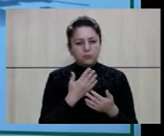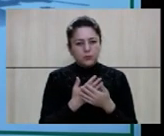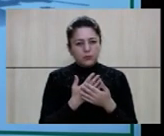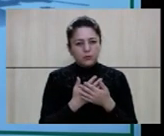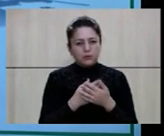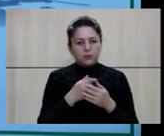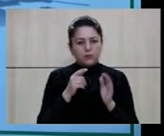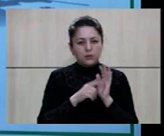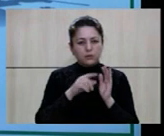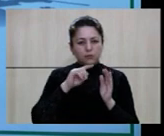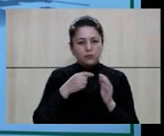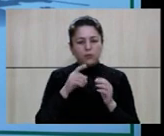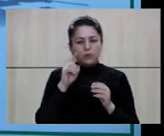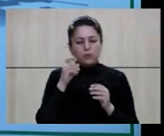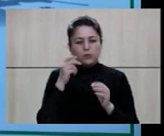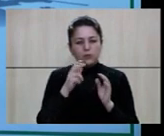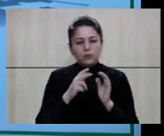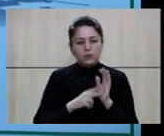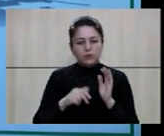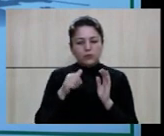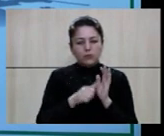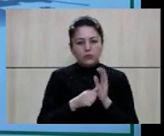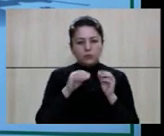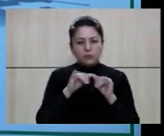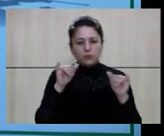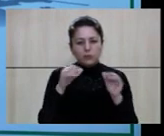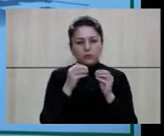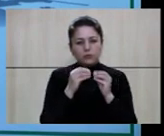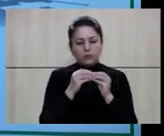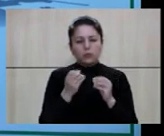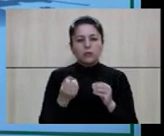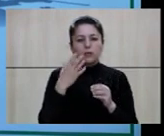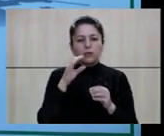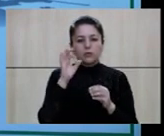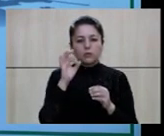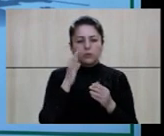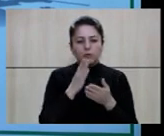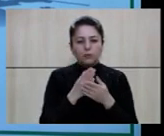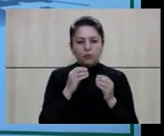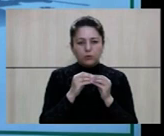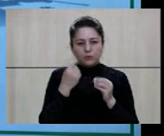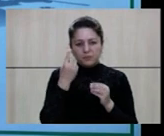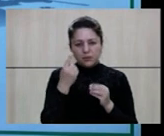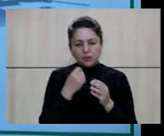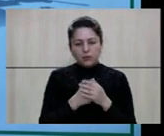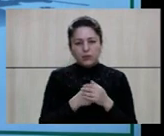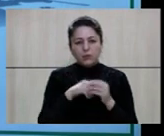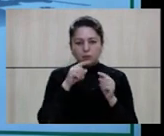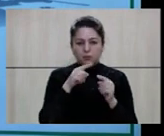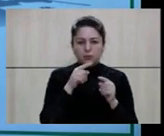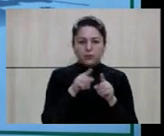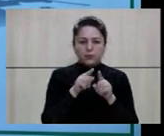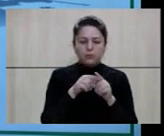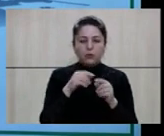Masalan, 7,186 ni 10 ga ko'paytiryapmiz. Nechta noli bor 10 da? 1 ta. Demak, bundan ham